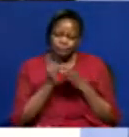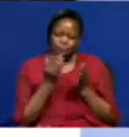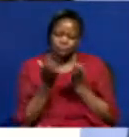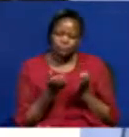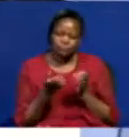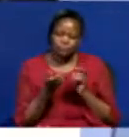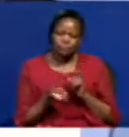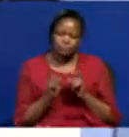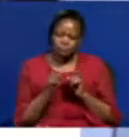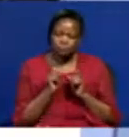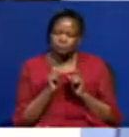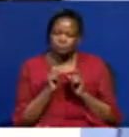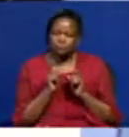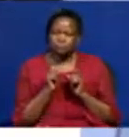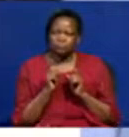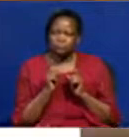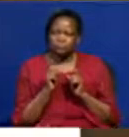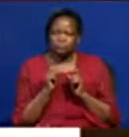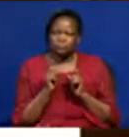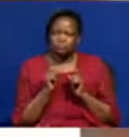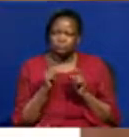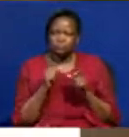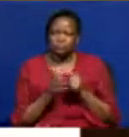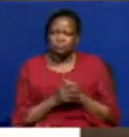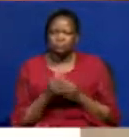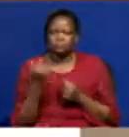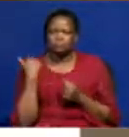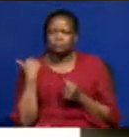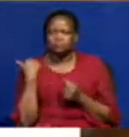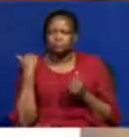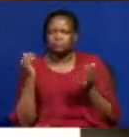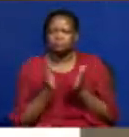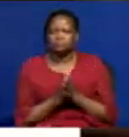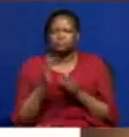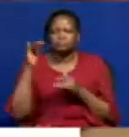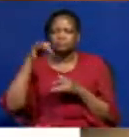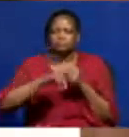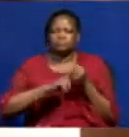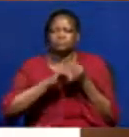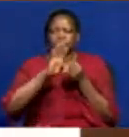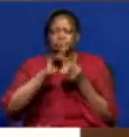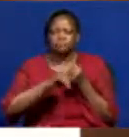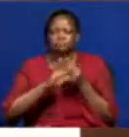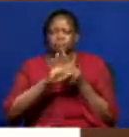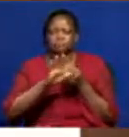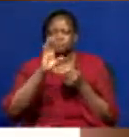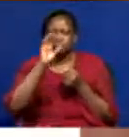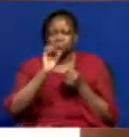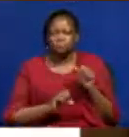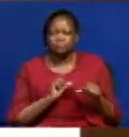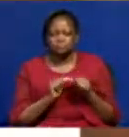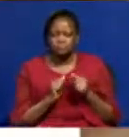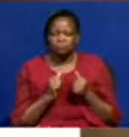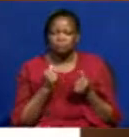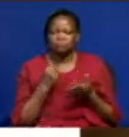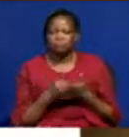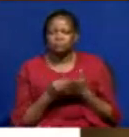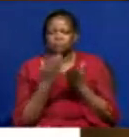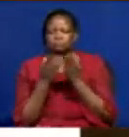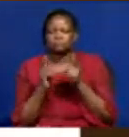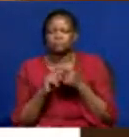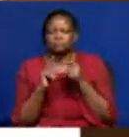increased to 96.2% in terms of numbers and decreased to 64.5% in terms of amounts compared